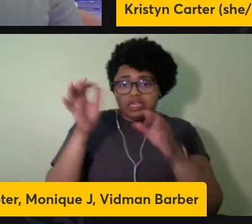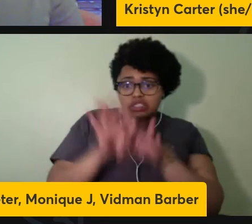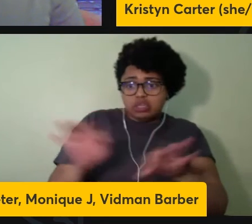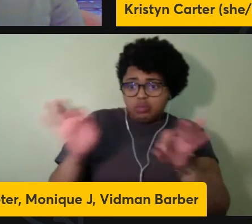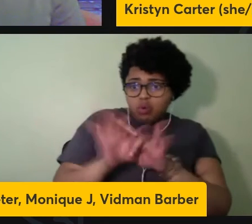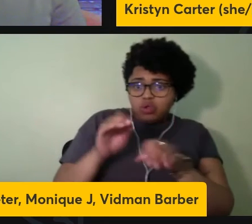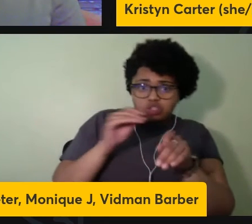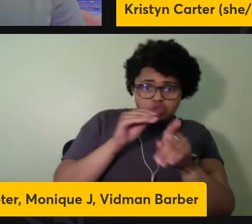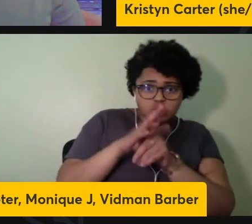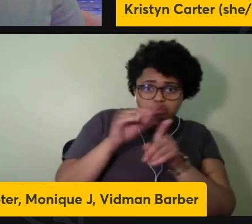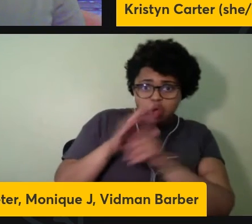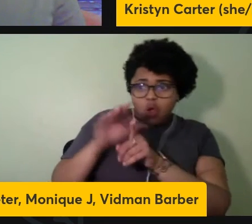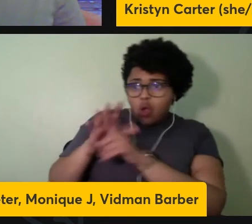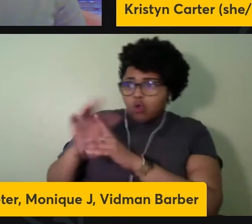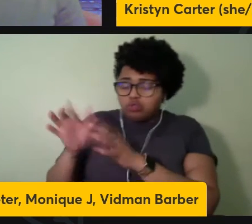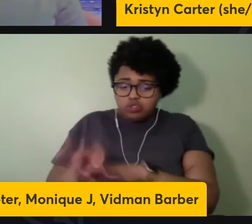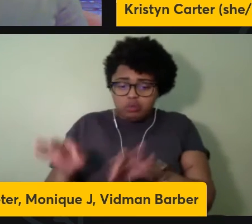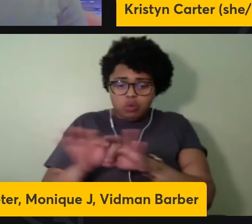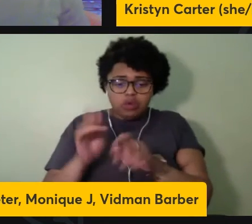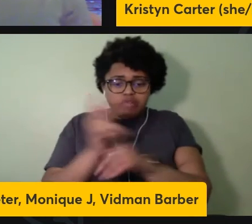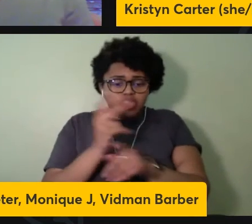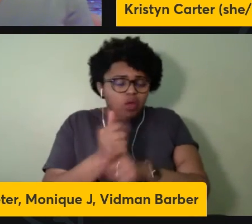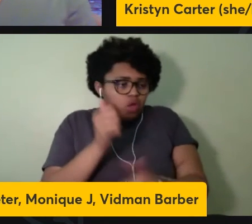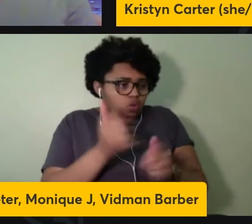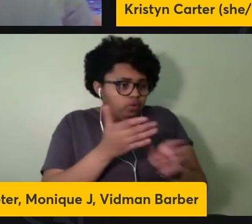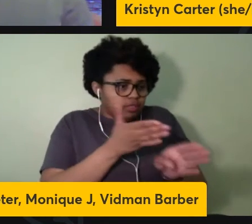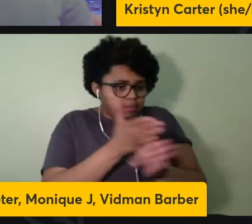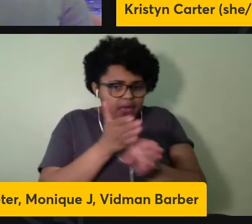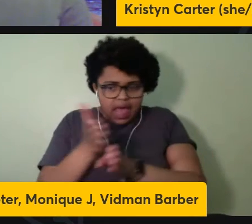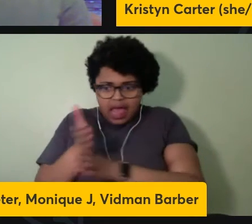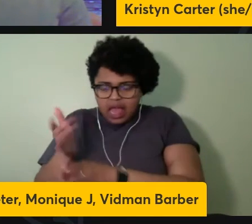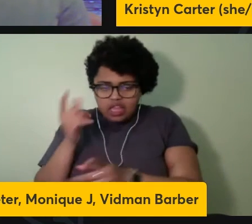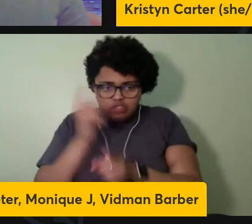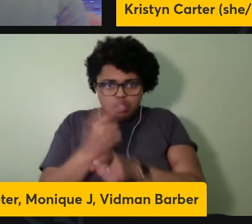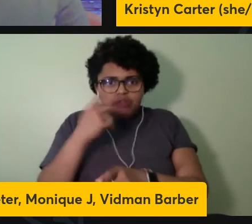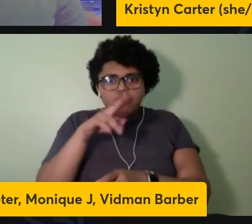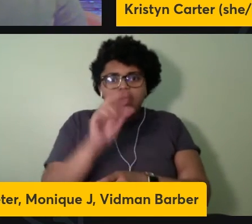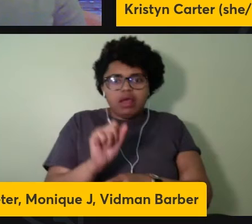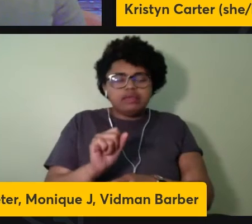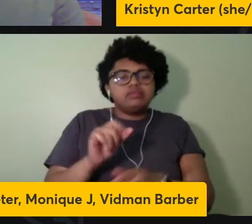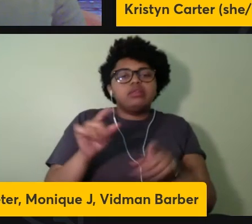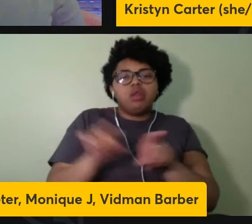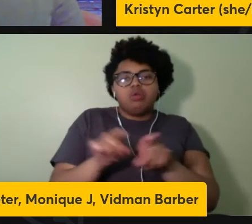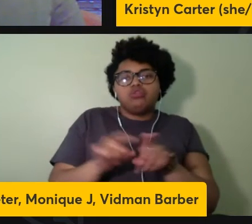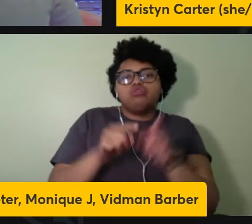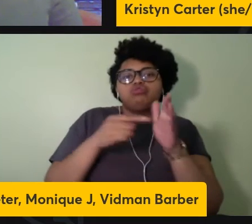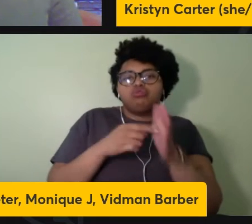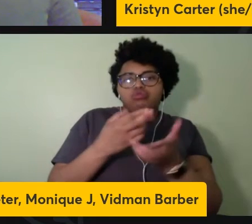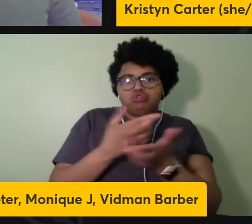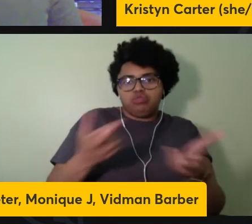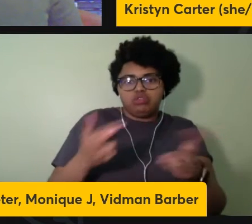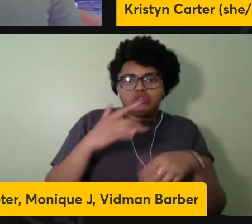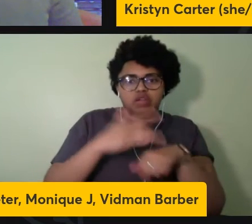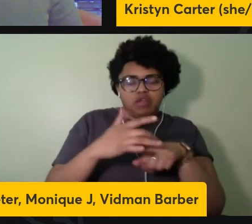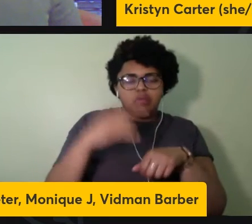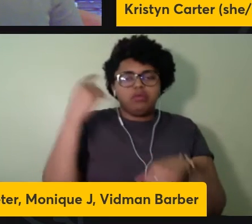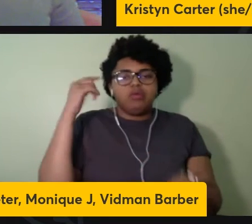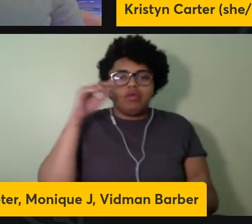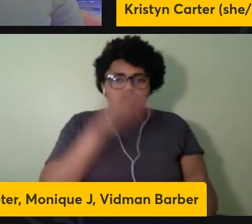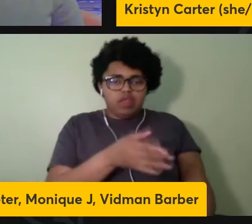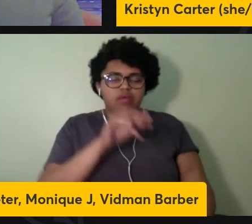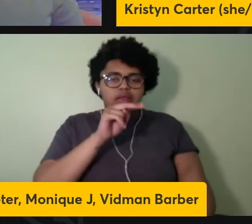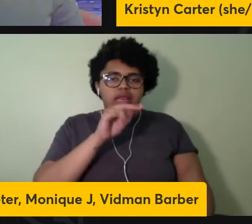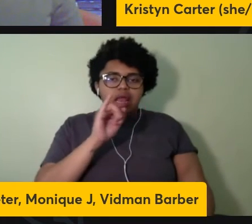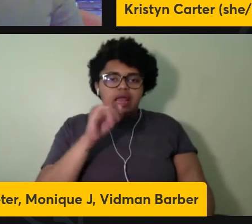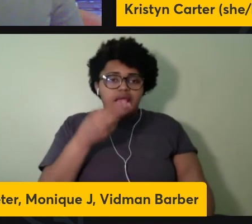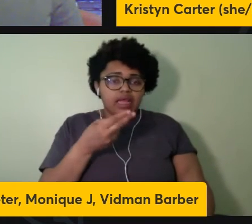is right for us. And also for showing us the resources and programs available at the NIH. Just a quick reminder to everyone